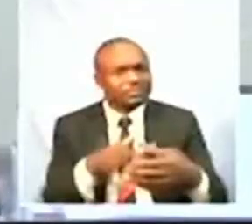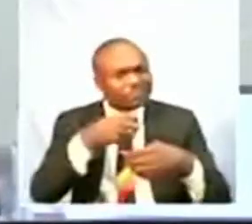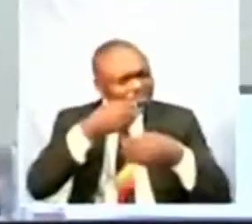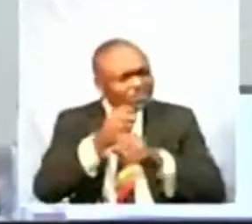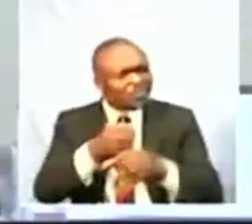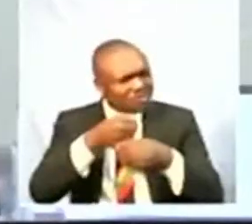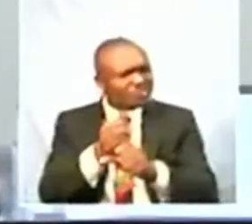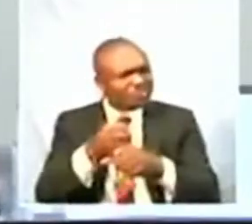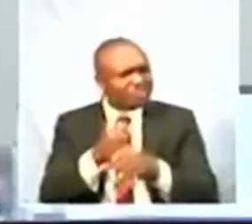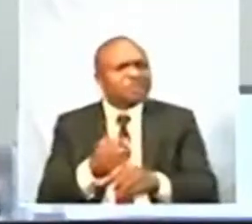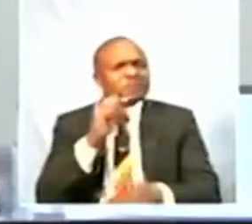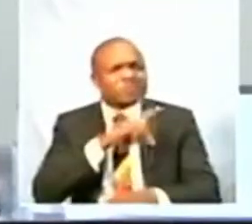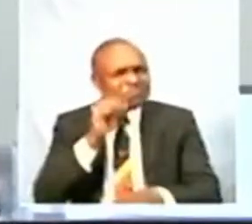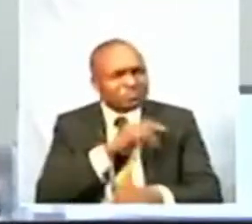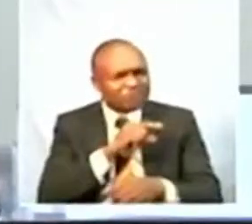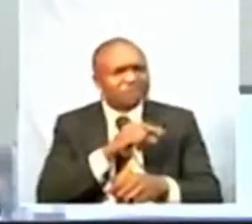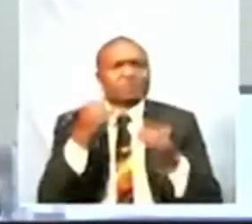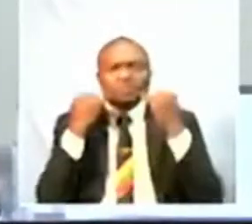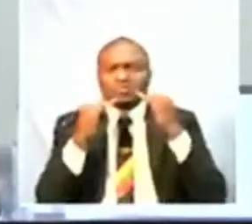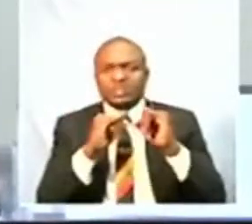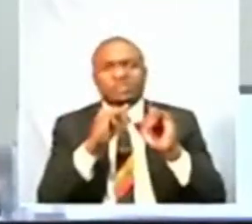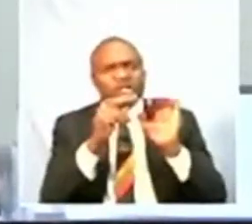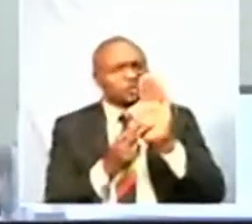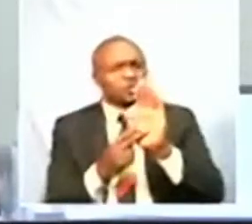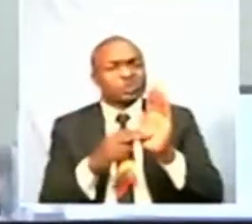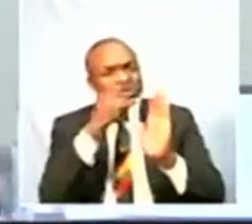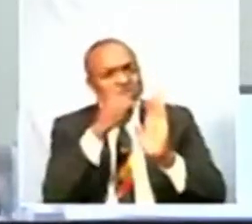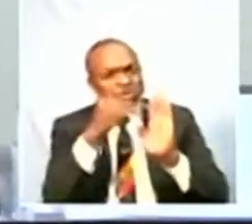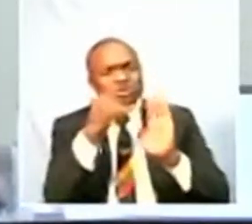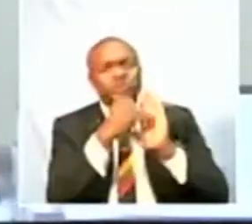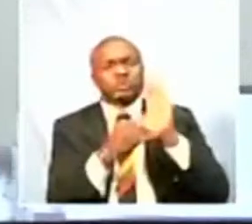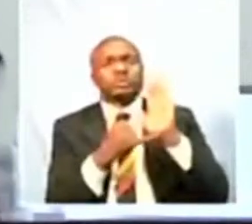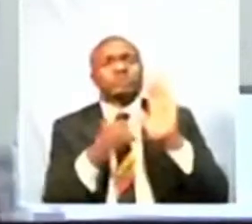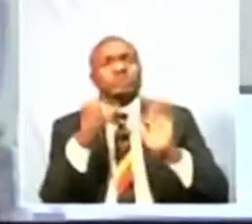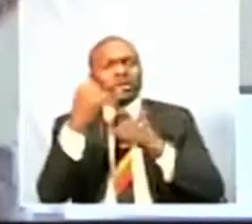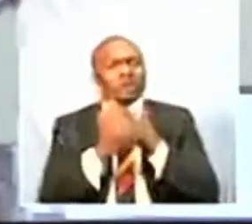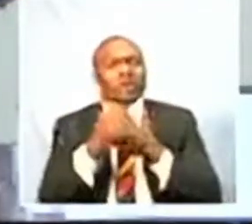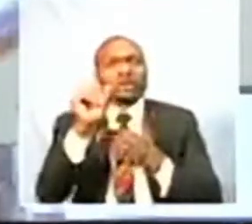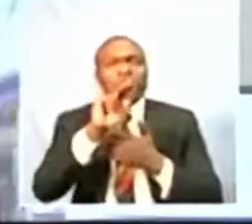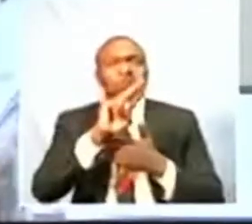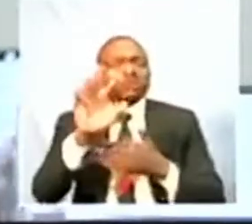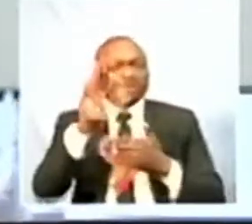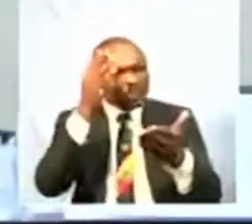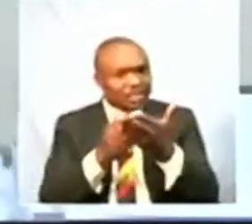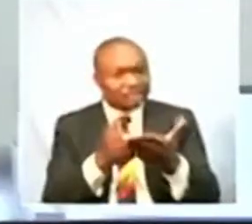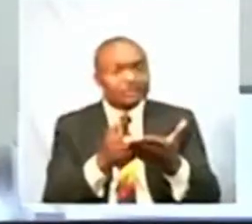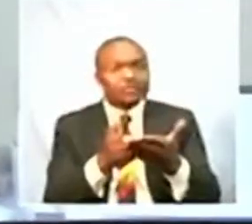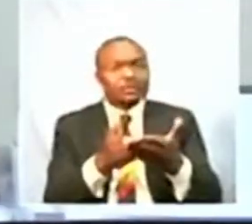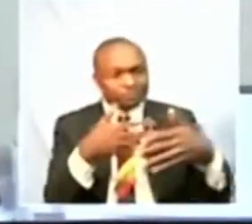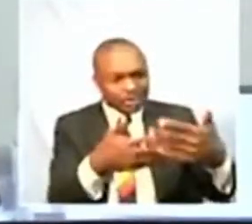fabricate information, dated July 2025. No, these auditors, here is a document.